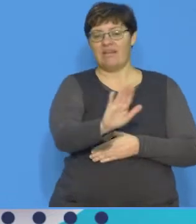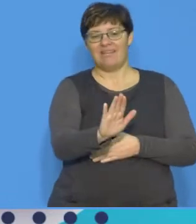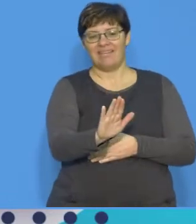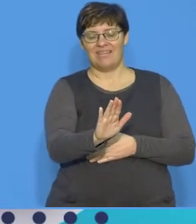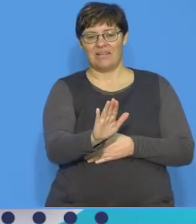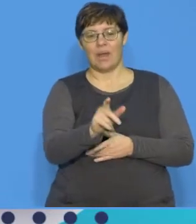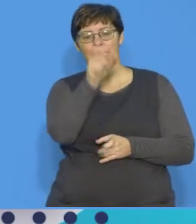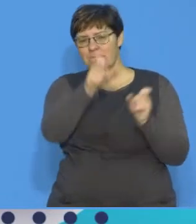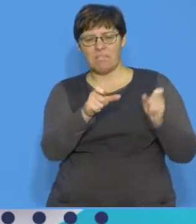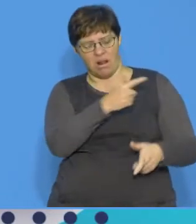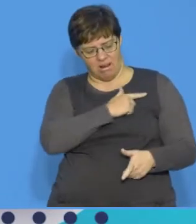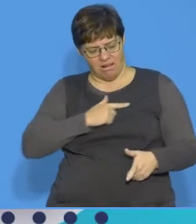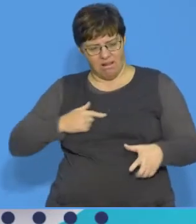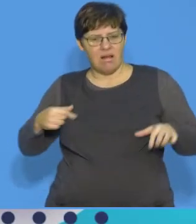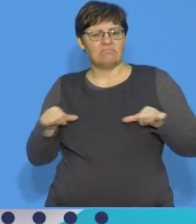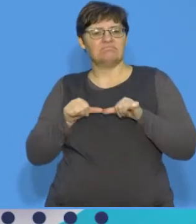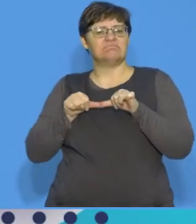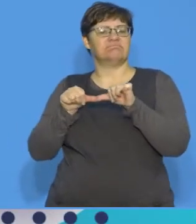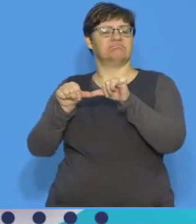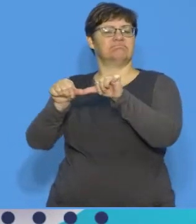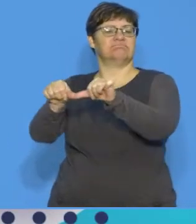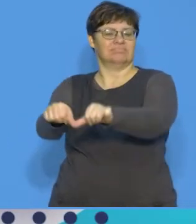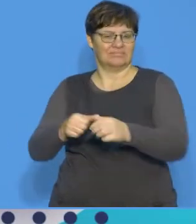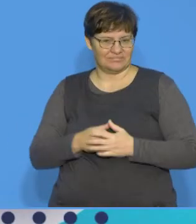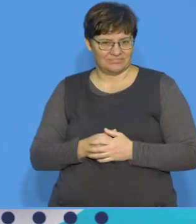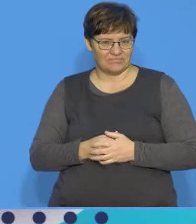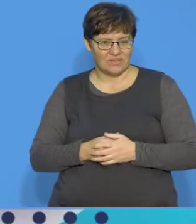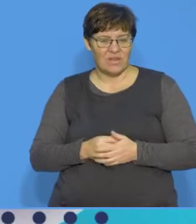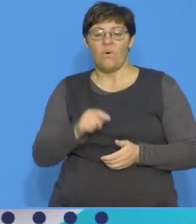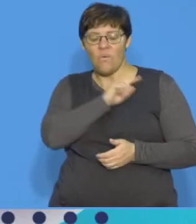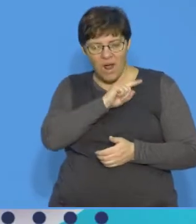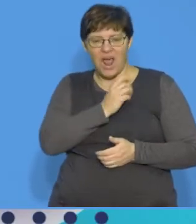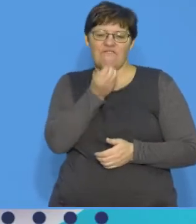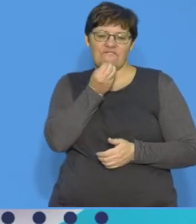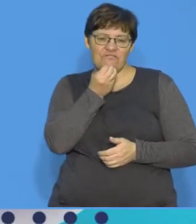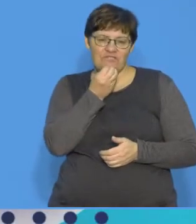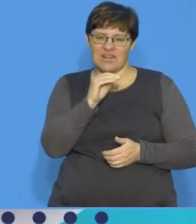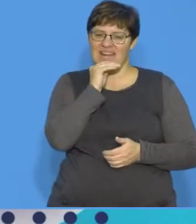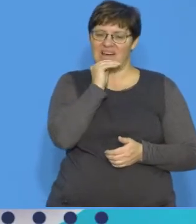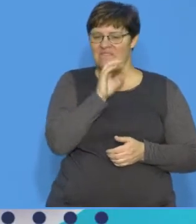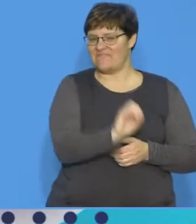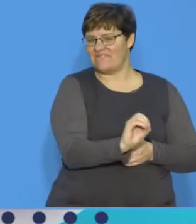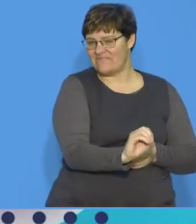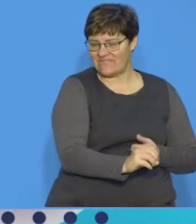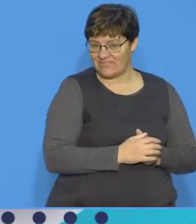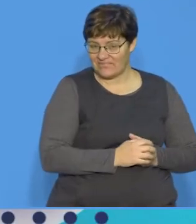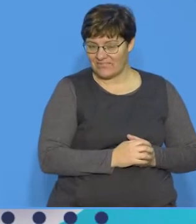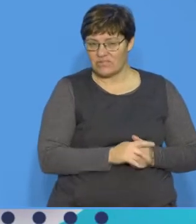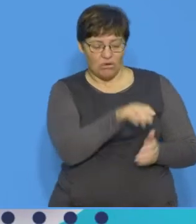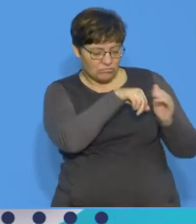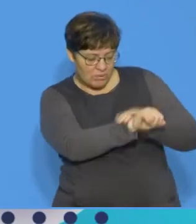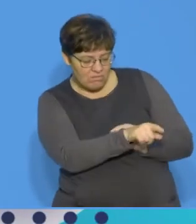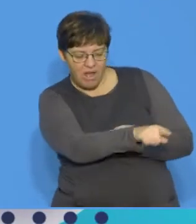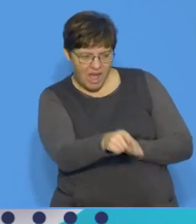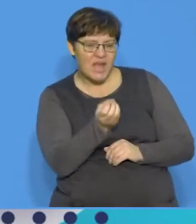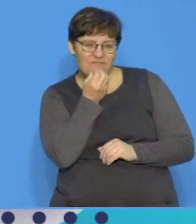sure that our offspring have sufficient food. We can now make sure that we